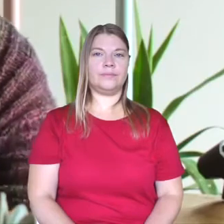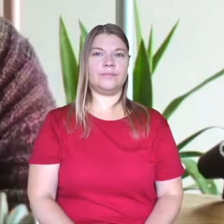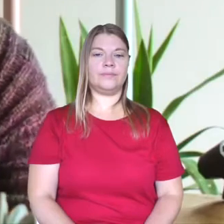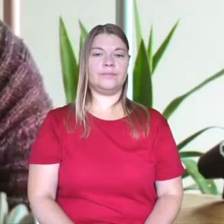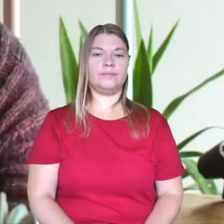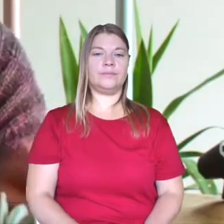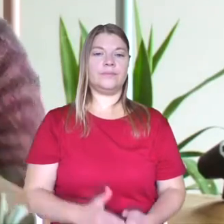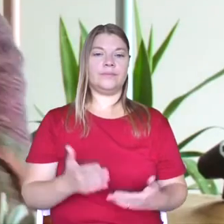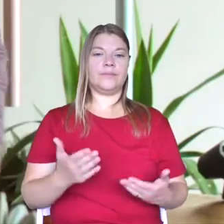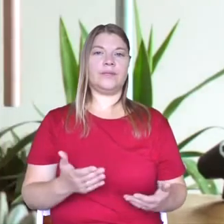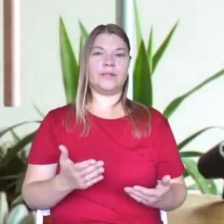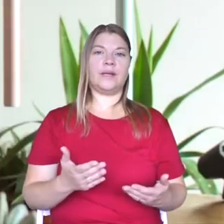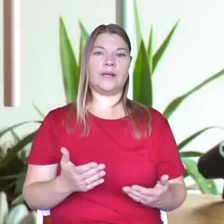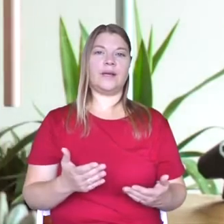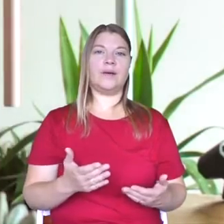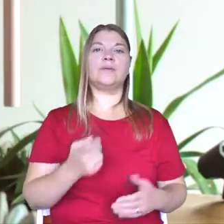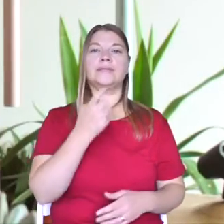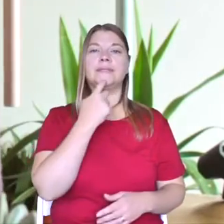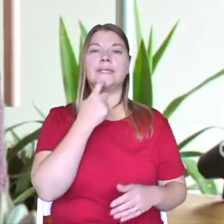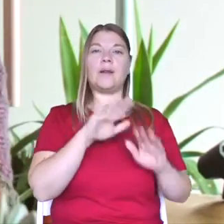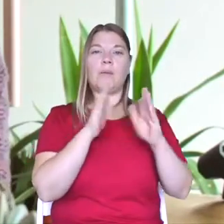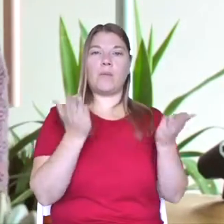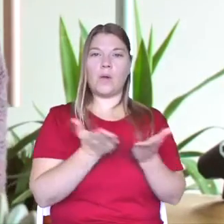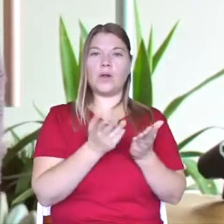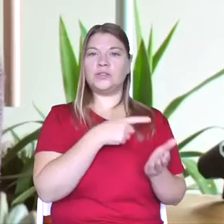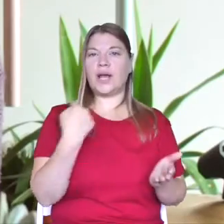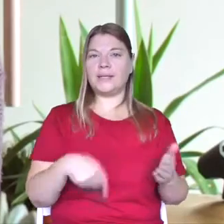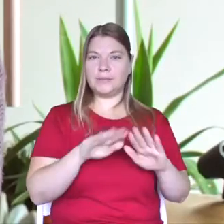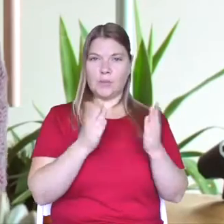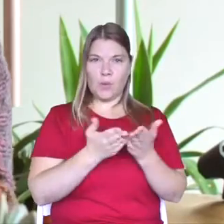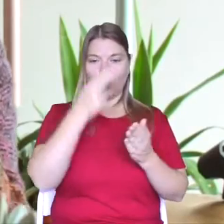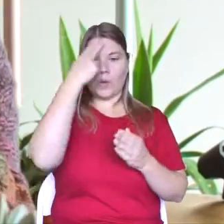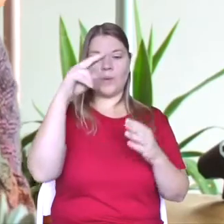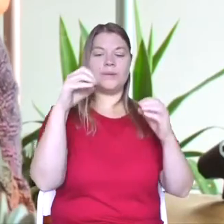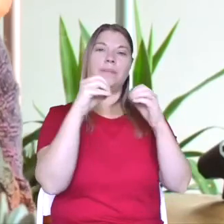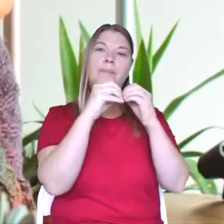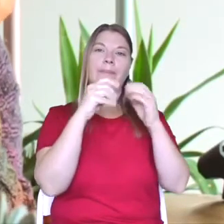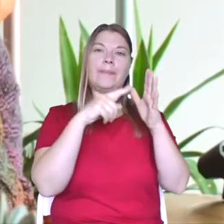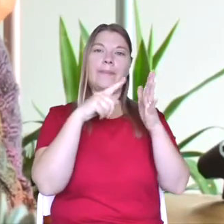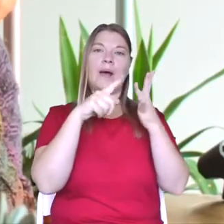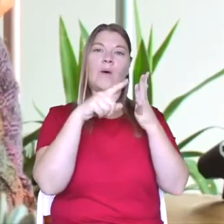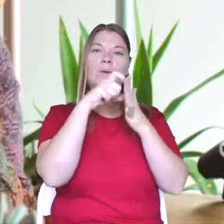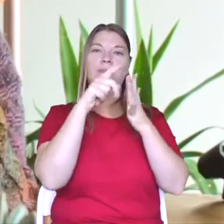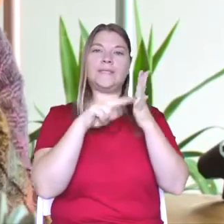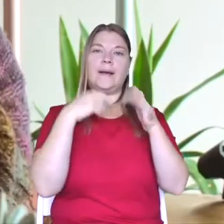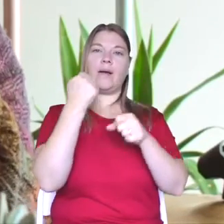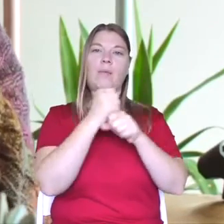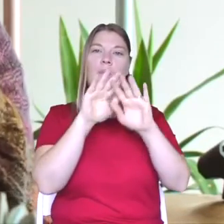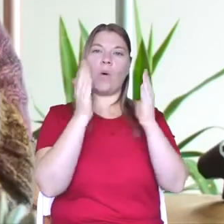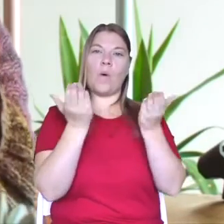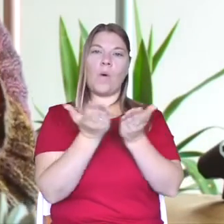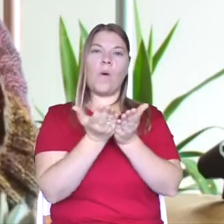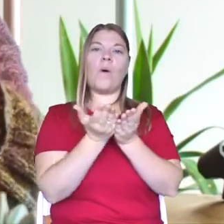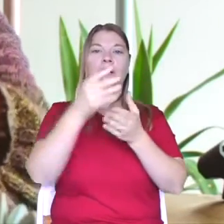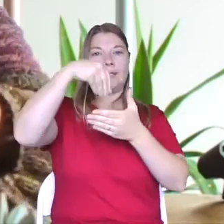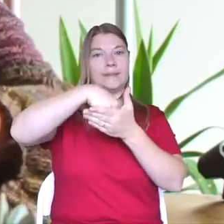I'm picking up two small steel balls, they're called bao-ding balls, and they have little bells inside their hollow body that makes a ringing sound when